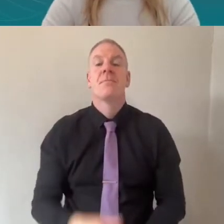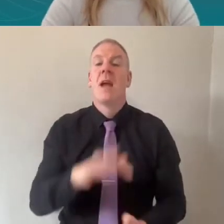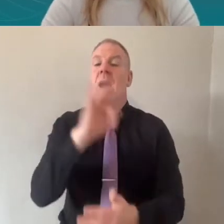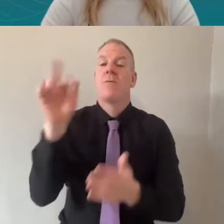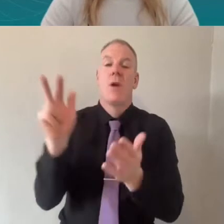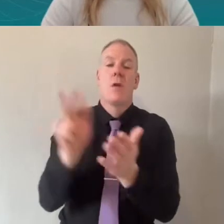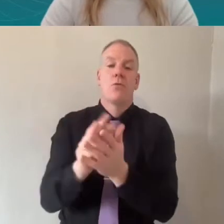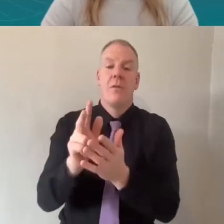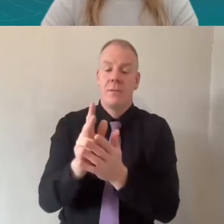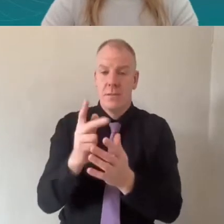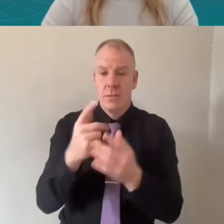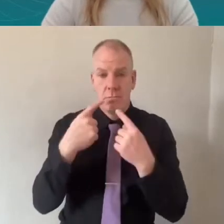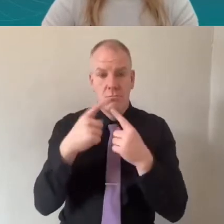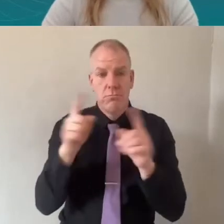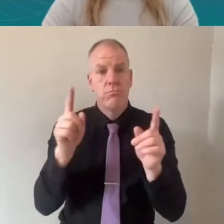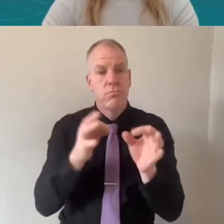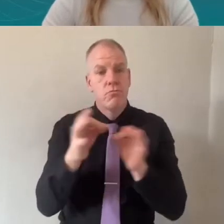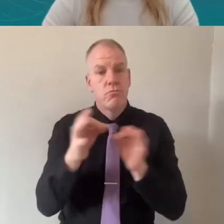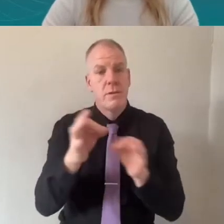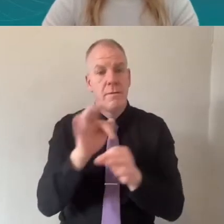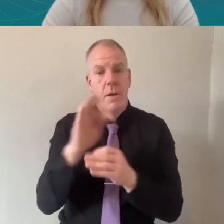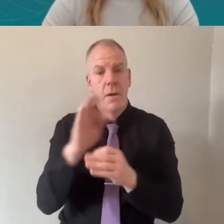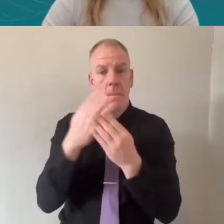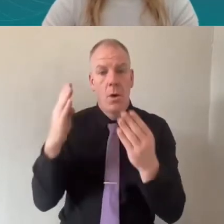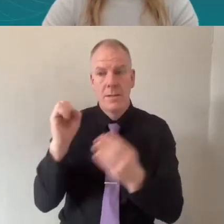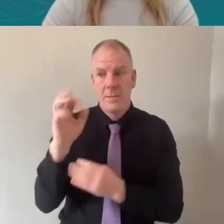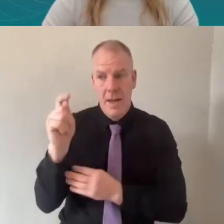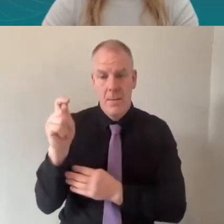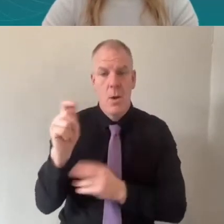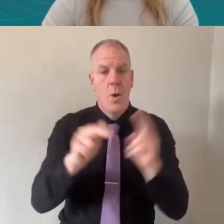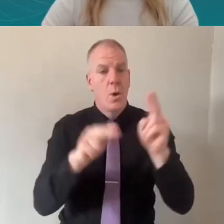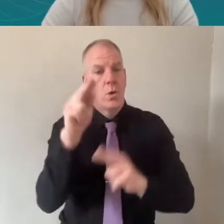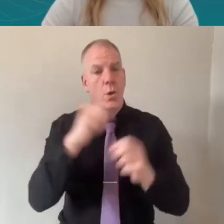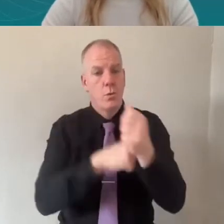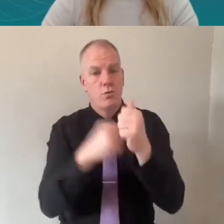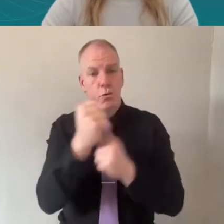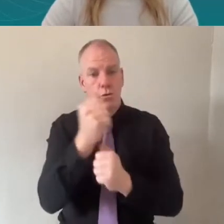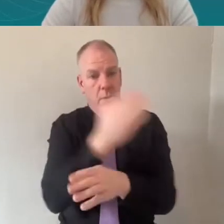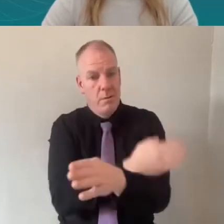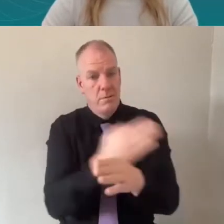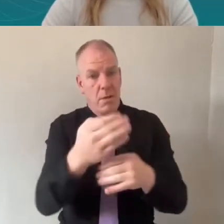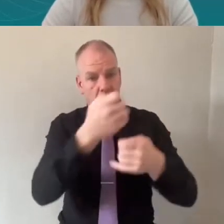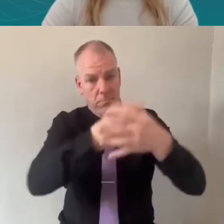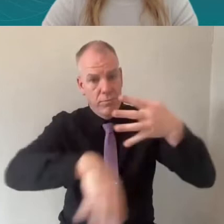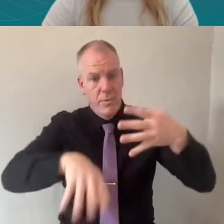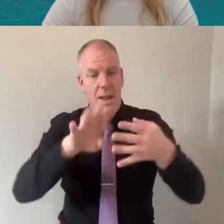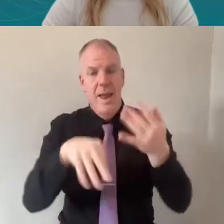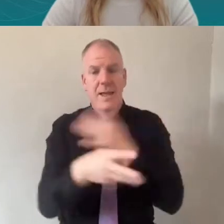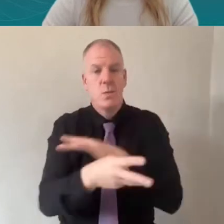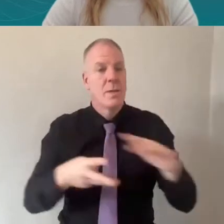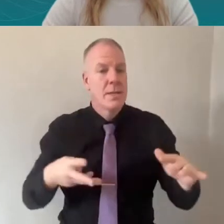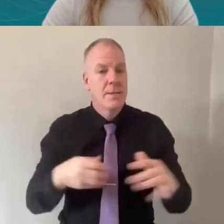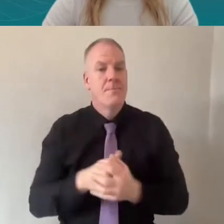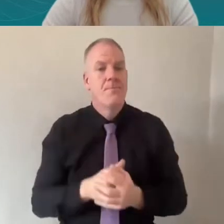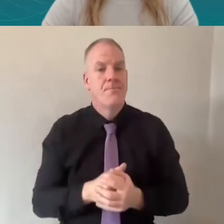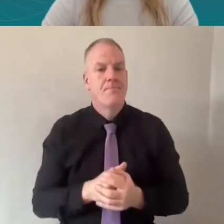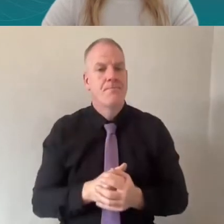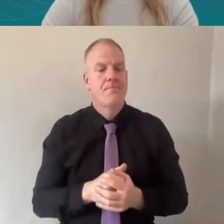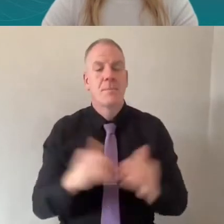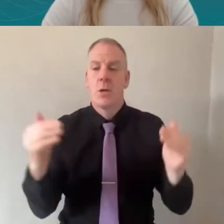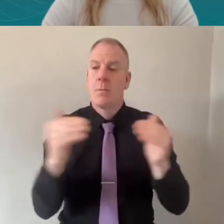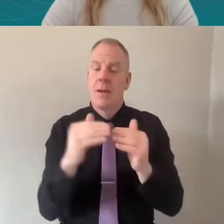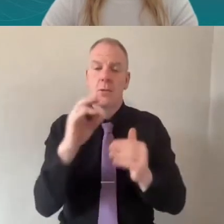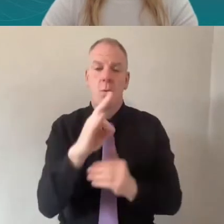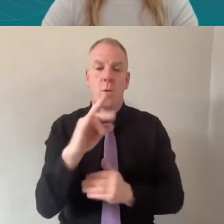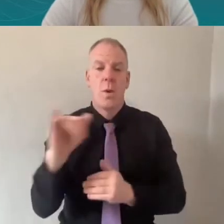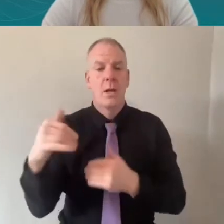the Statement of Strategy by the QQI Board in September, a new structure came into operation last week. To reflect QQI's